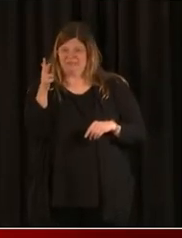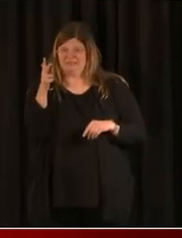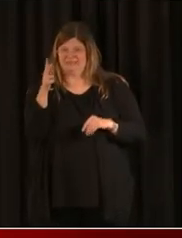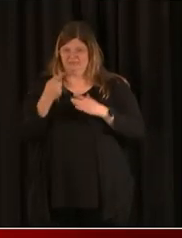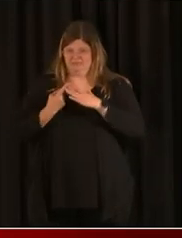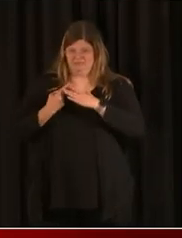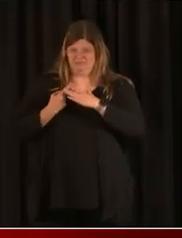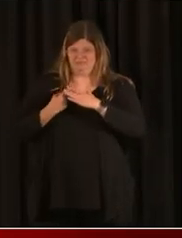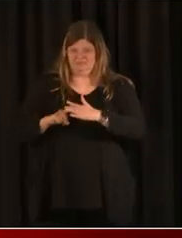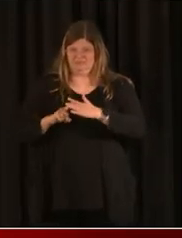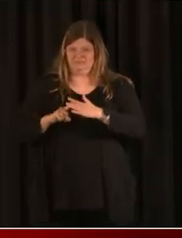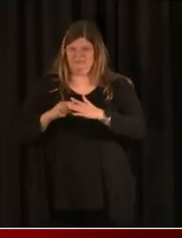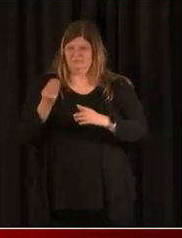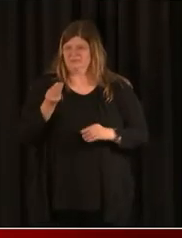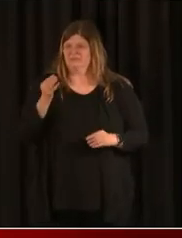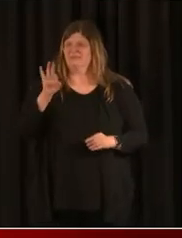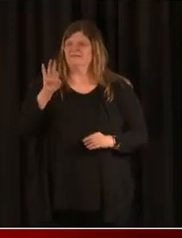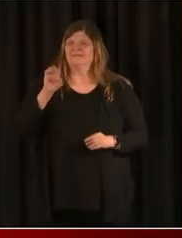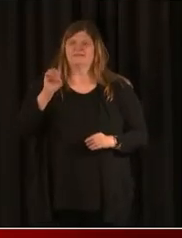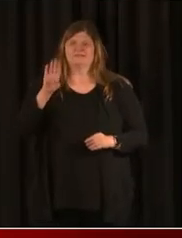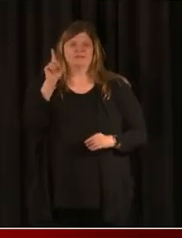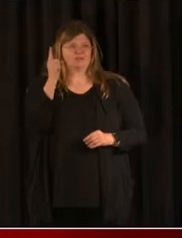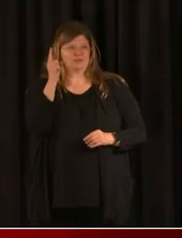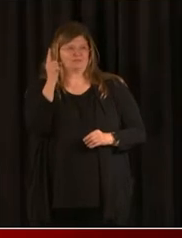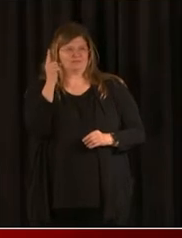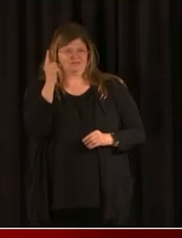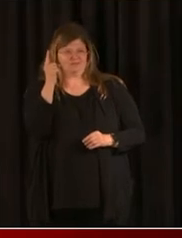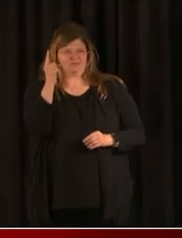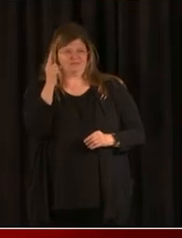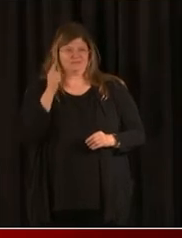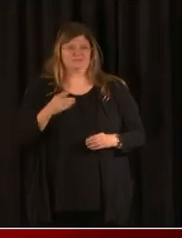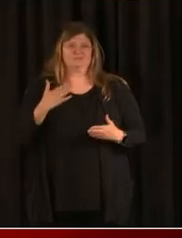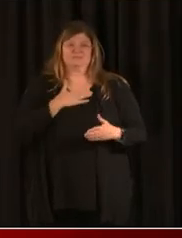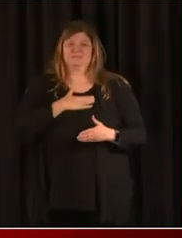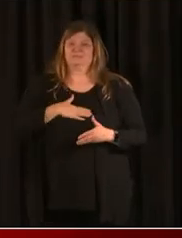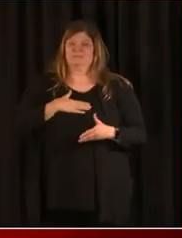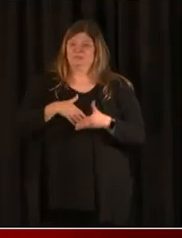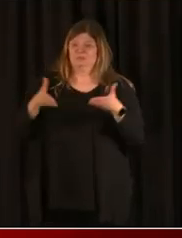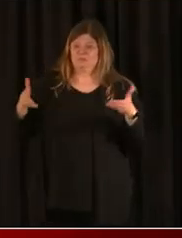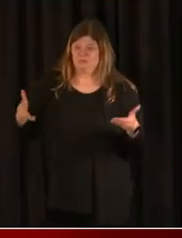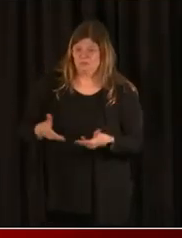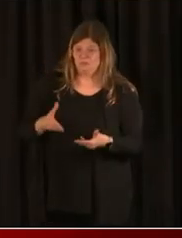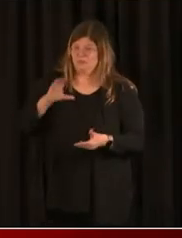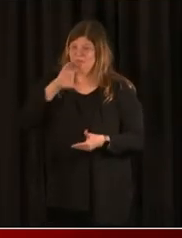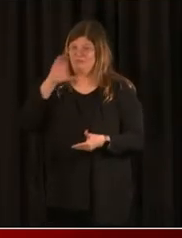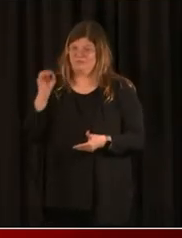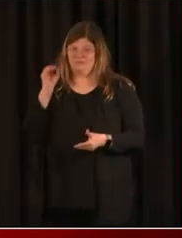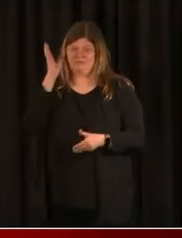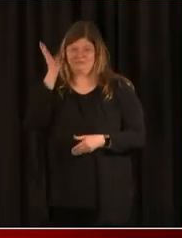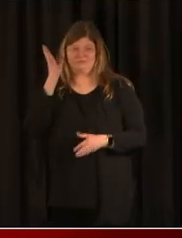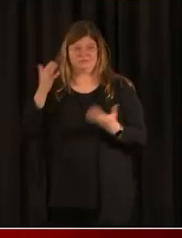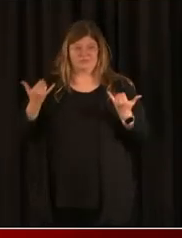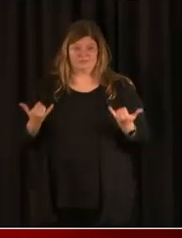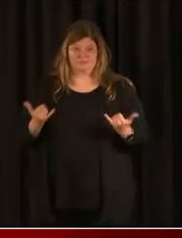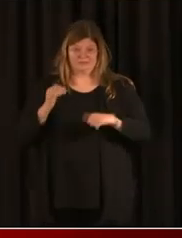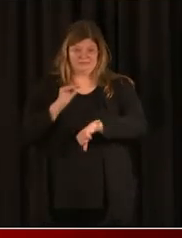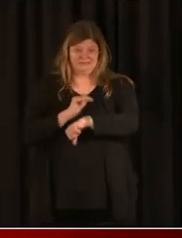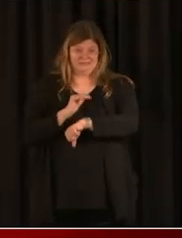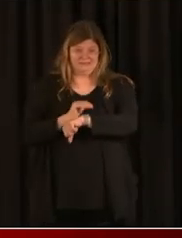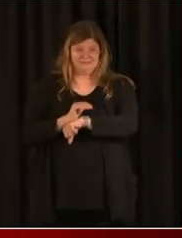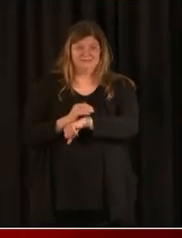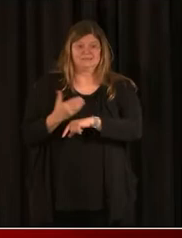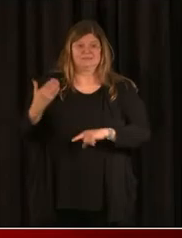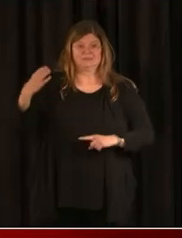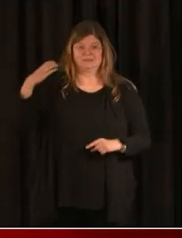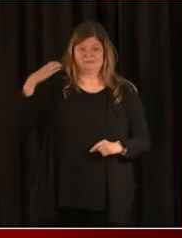to introduce members of my team that are here this evening to co-present. First, we have our Chief of Teaching and